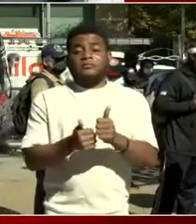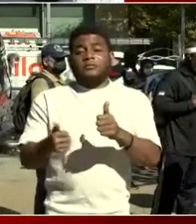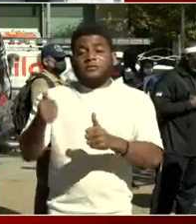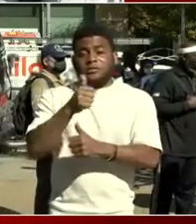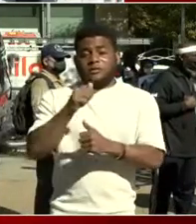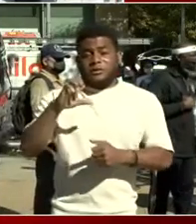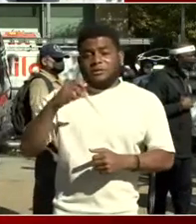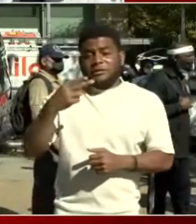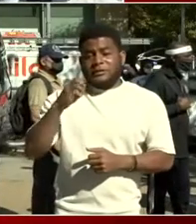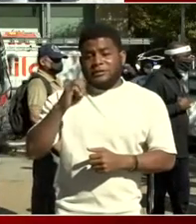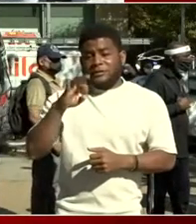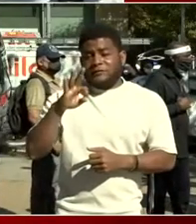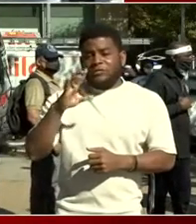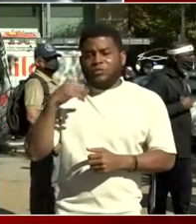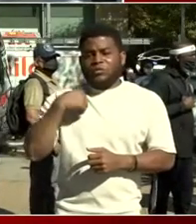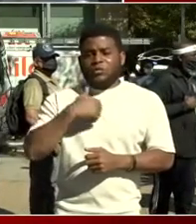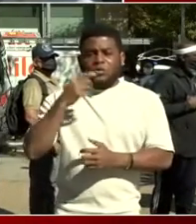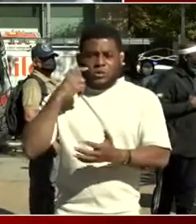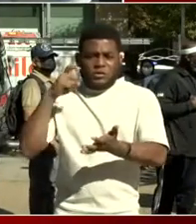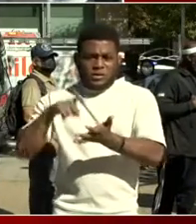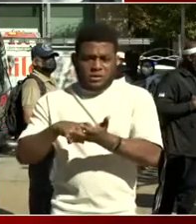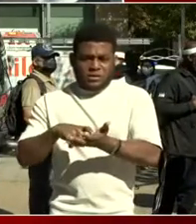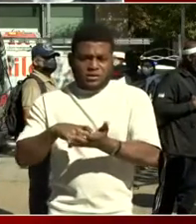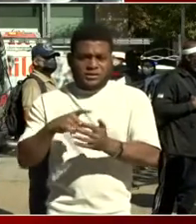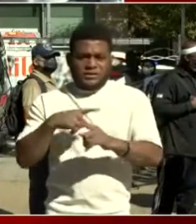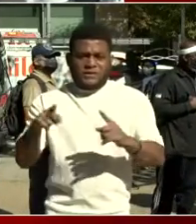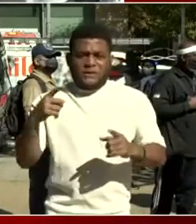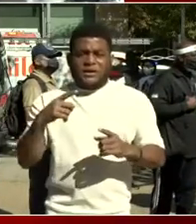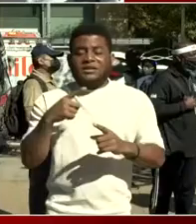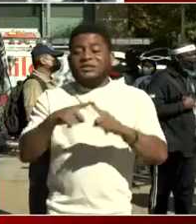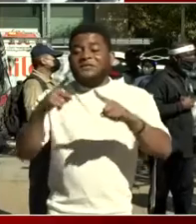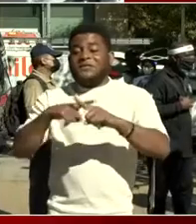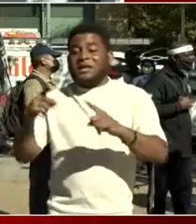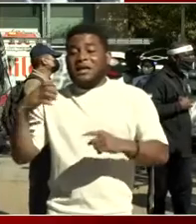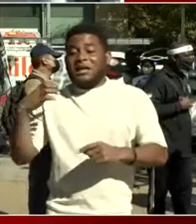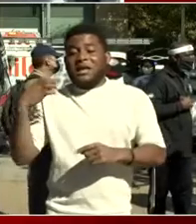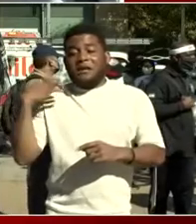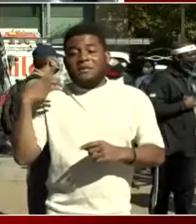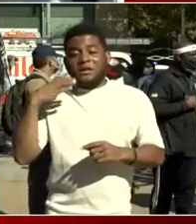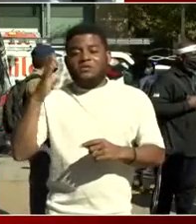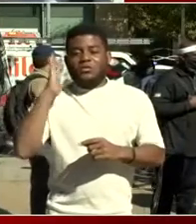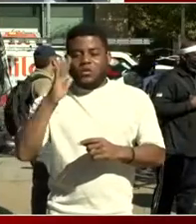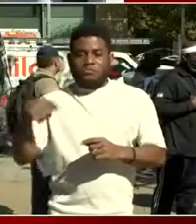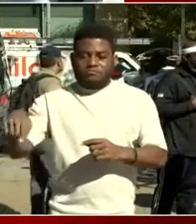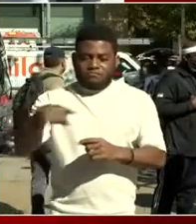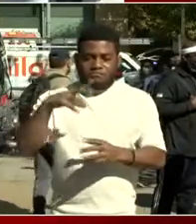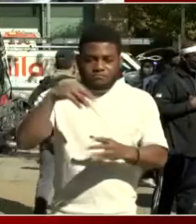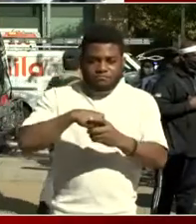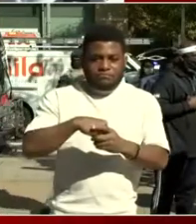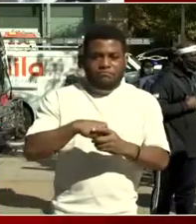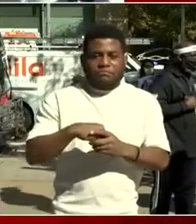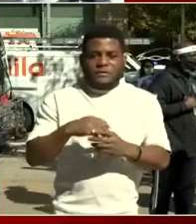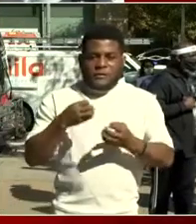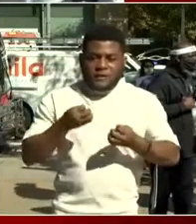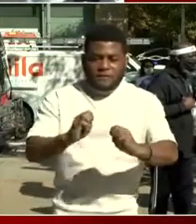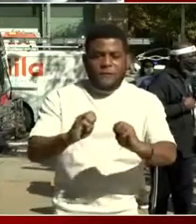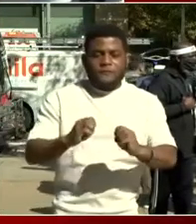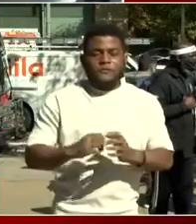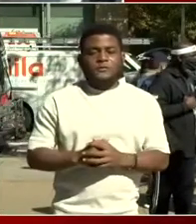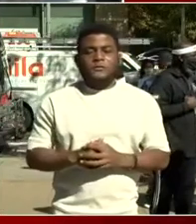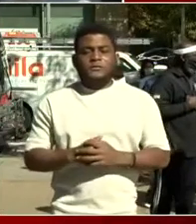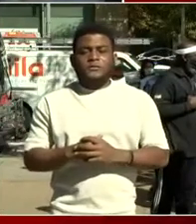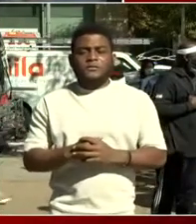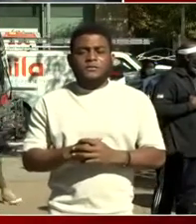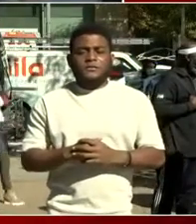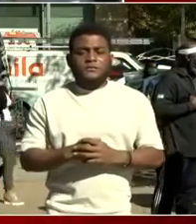work in these special Fall Crime Initiative areas. First and foremost, let me give a